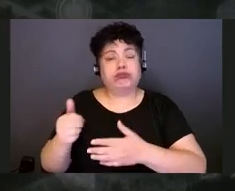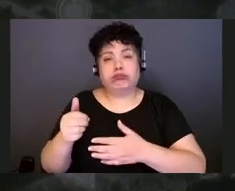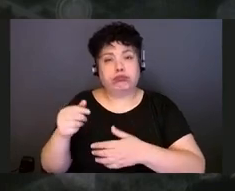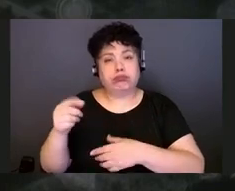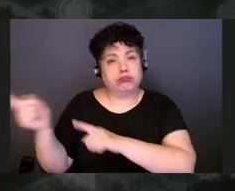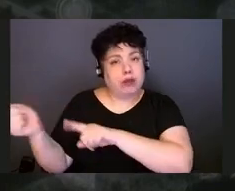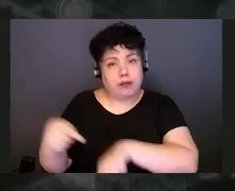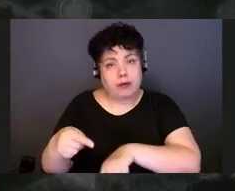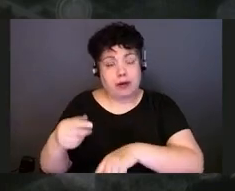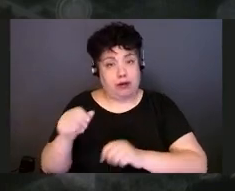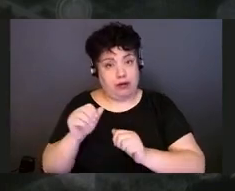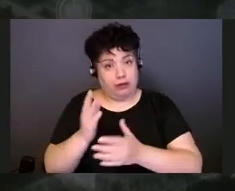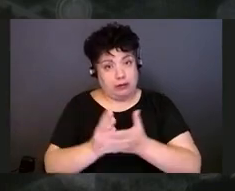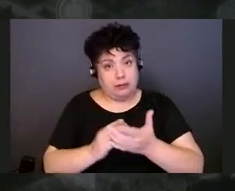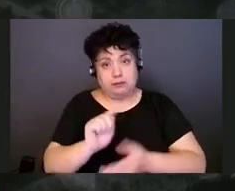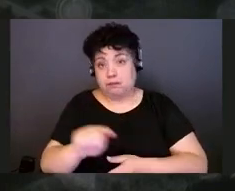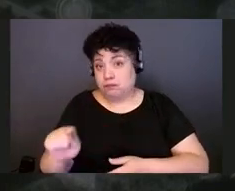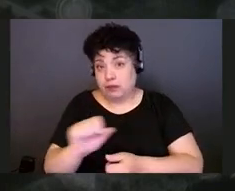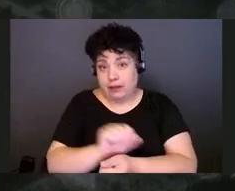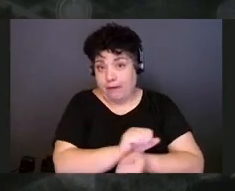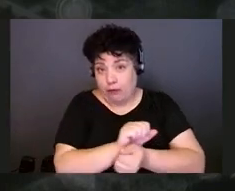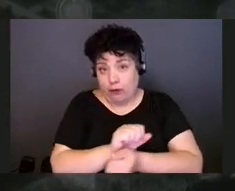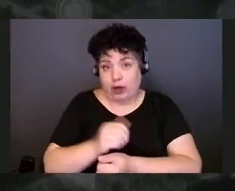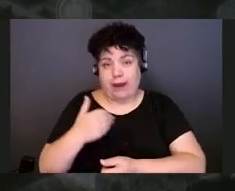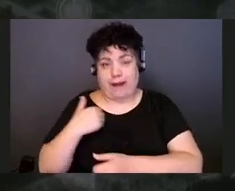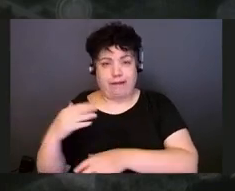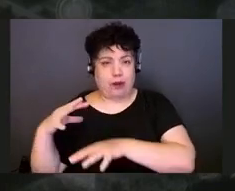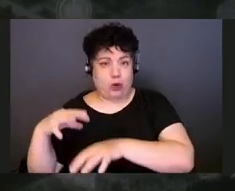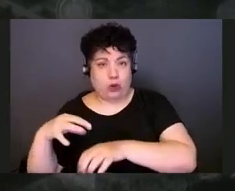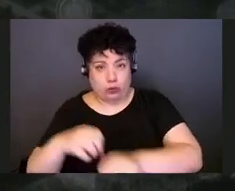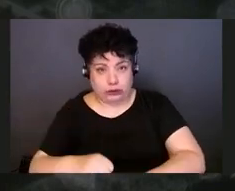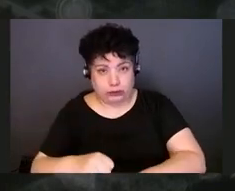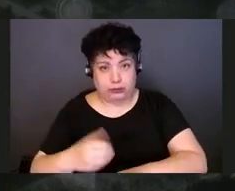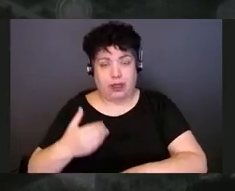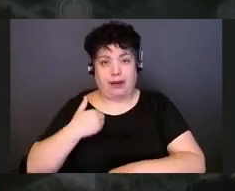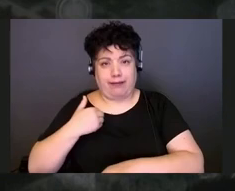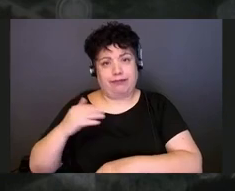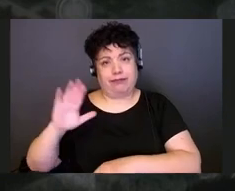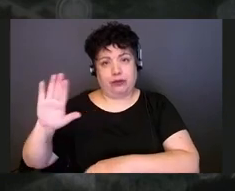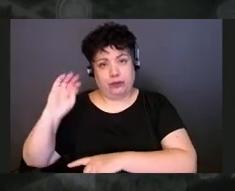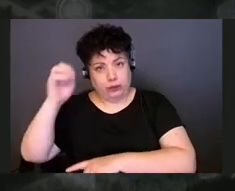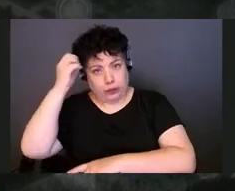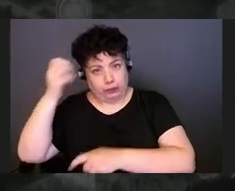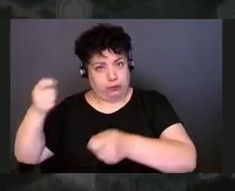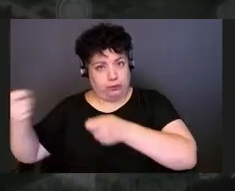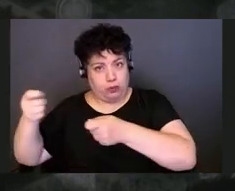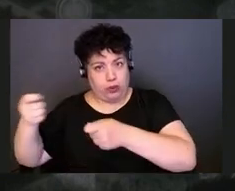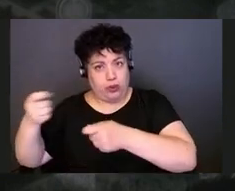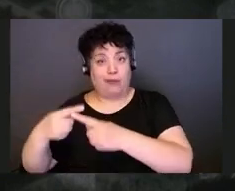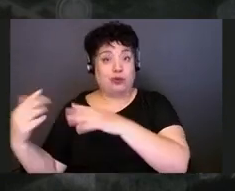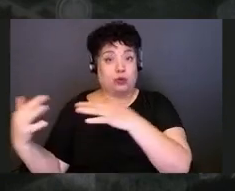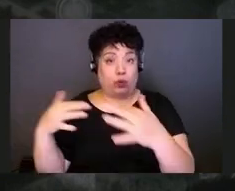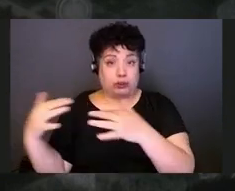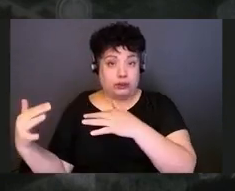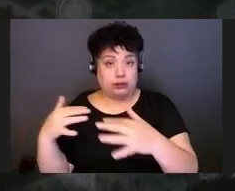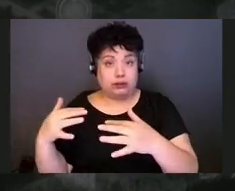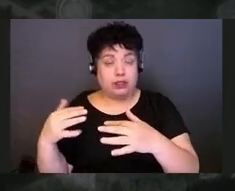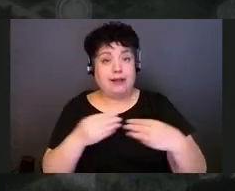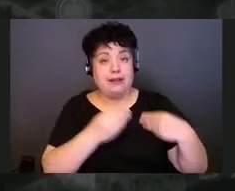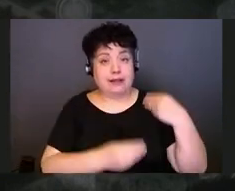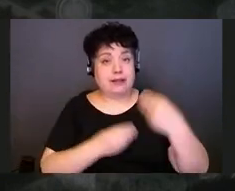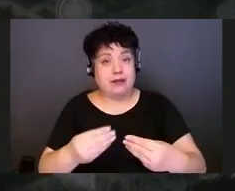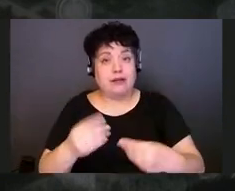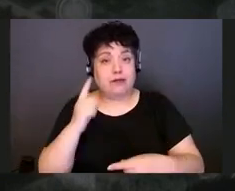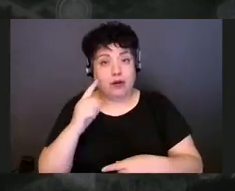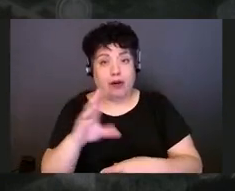of slavery, colonialism, imperialism, and ongoing wars. As a descendant of Africans